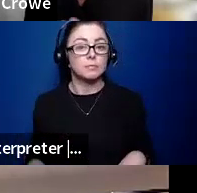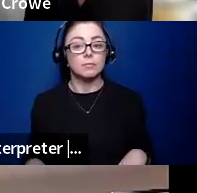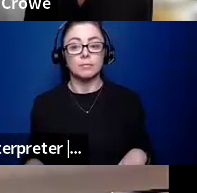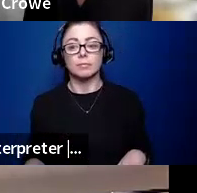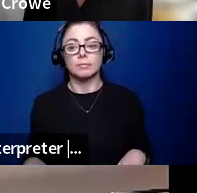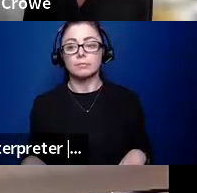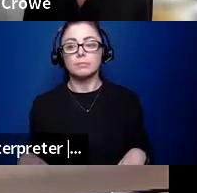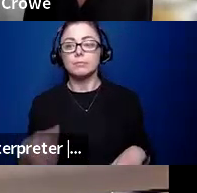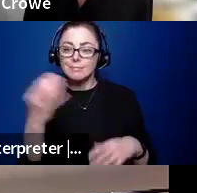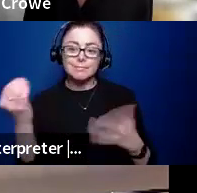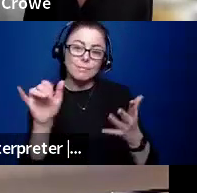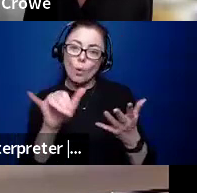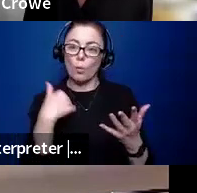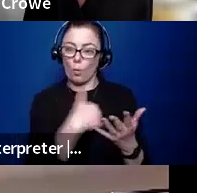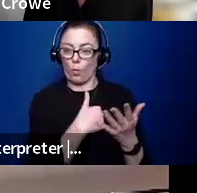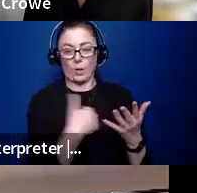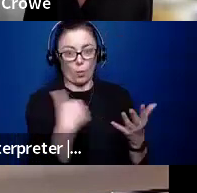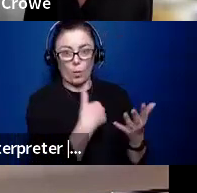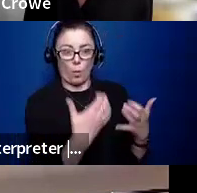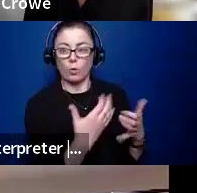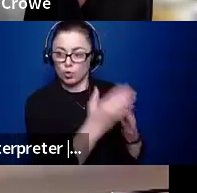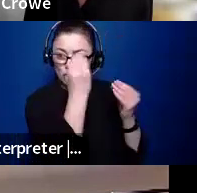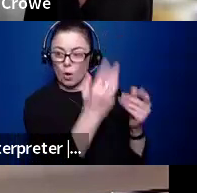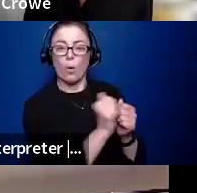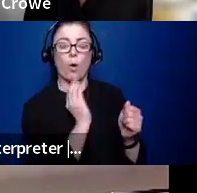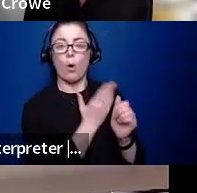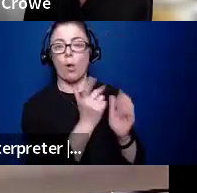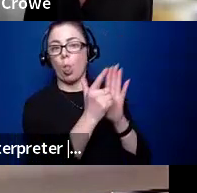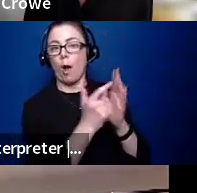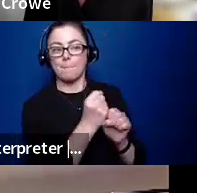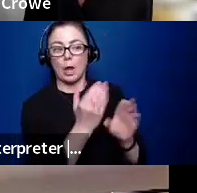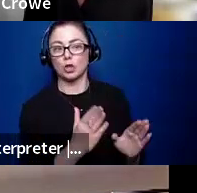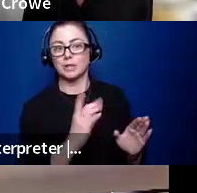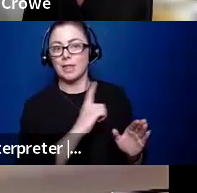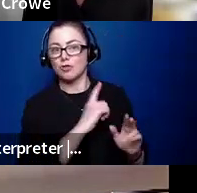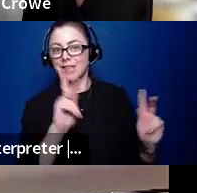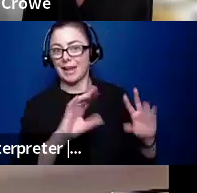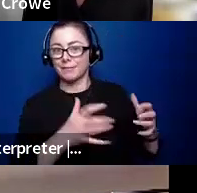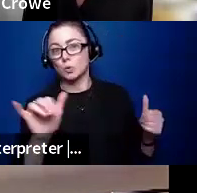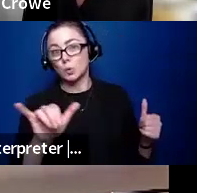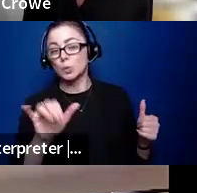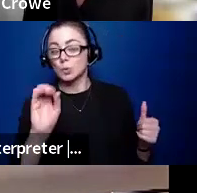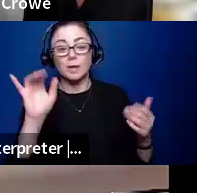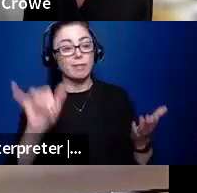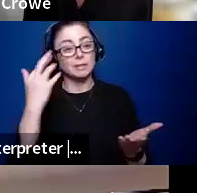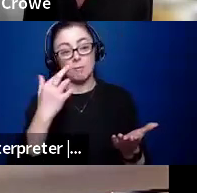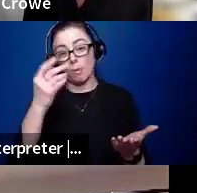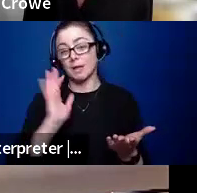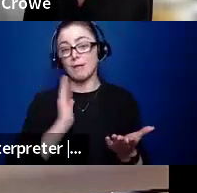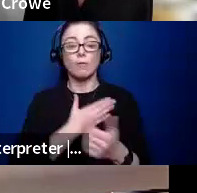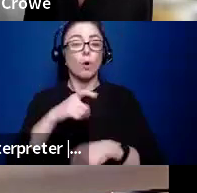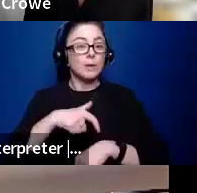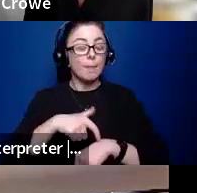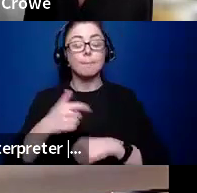want to be able to share them with our lawmakers too as we're moving forward. So that's why we're here again. Q&A we'll save for the